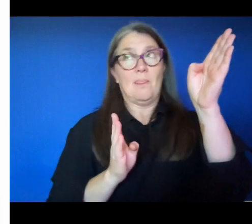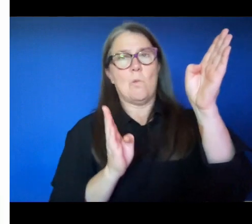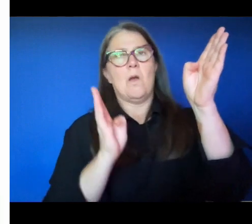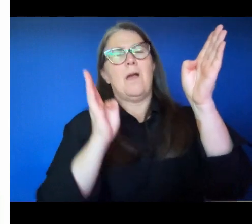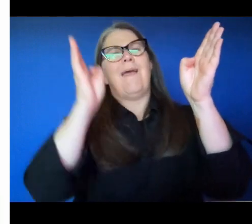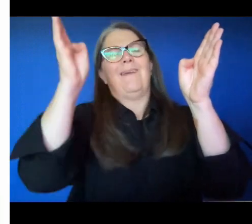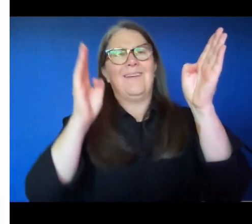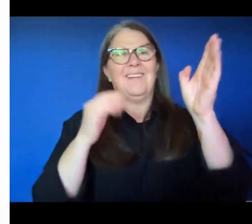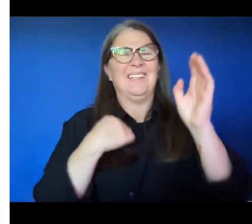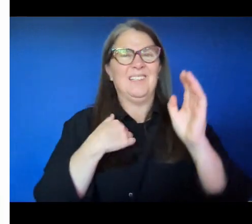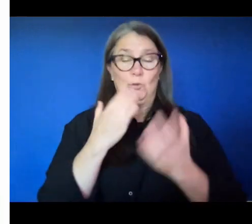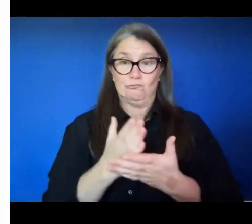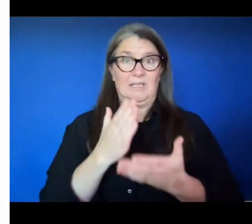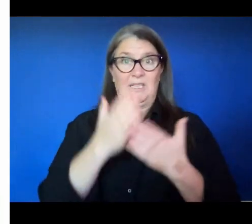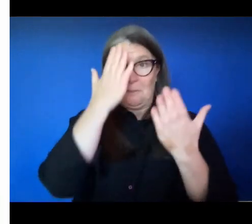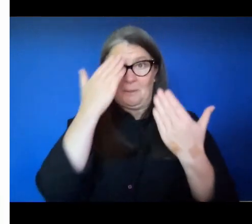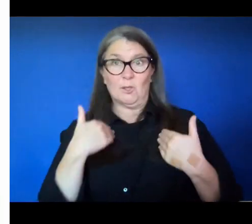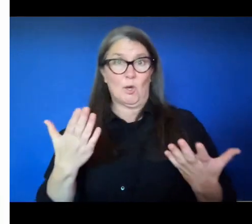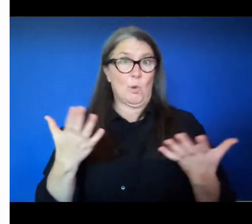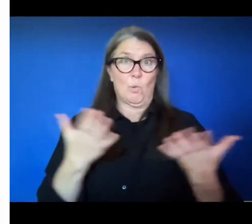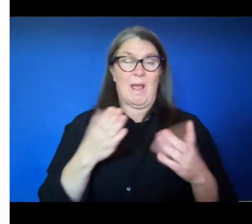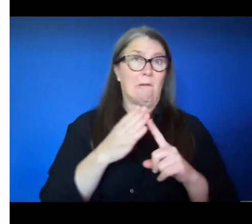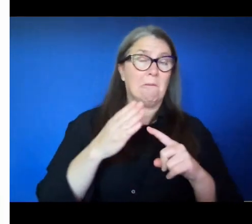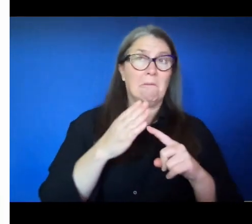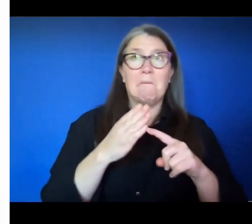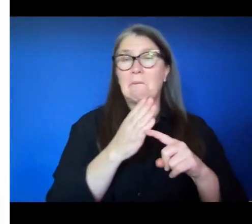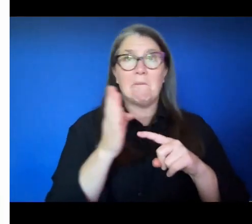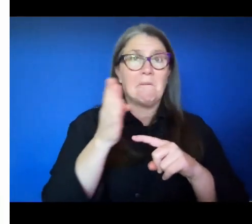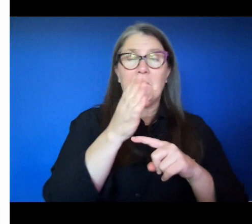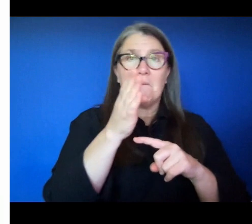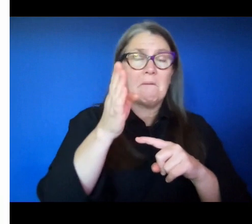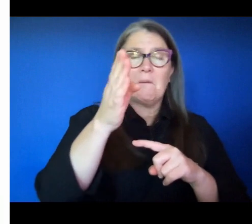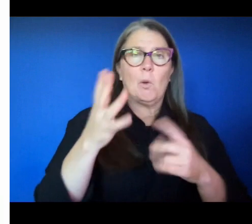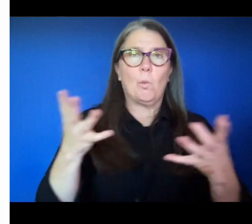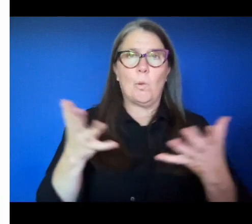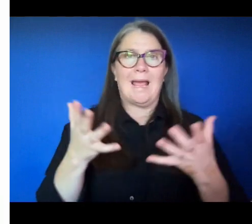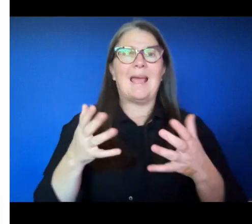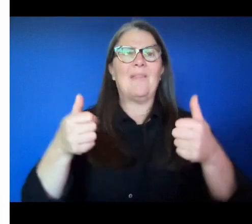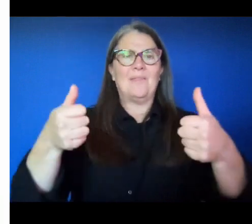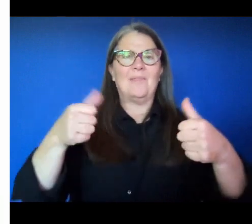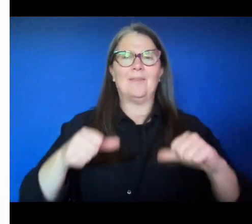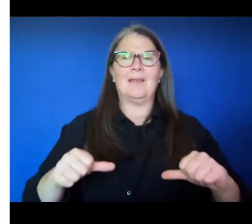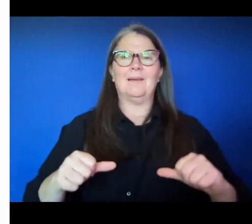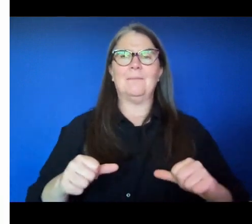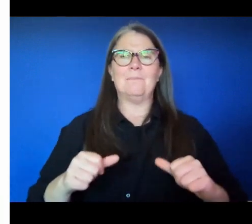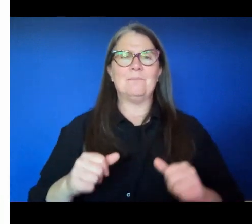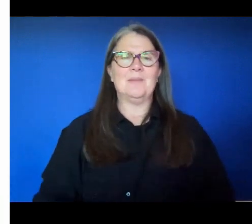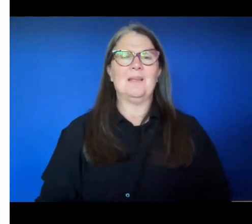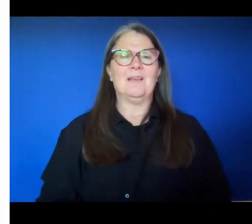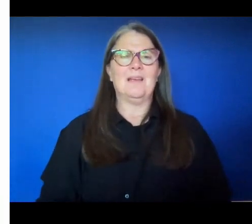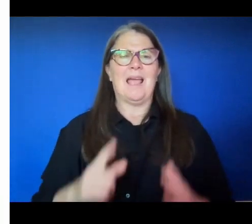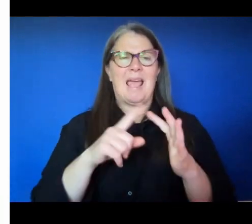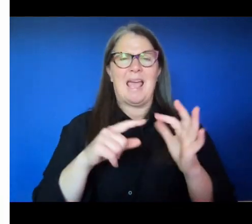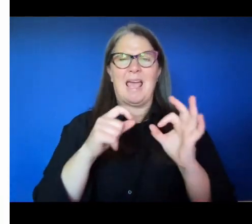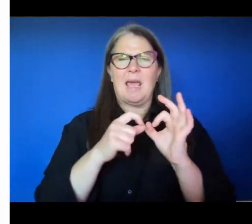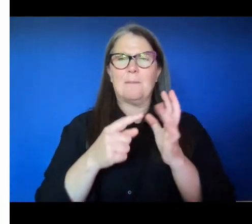didn't really know where it was going to go to, but and Ebony's got, once again, a chart, you know, sort of